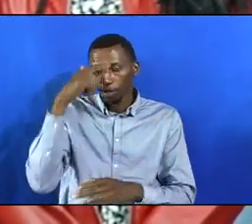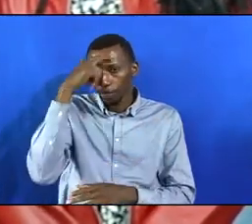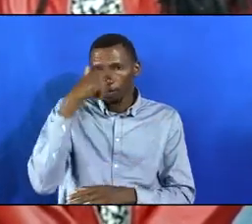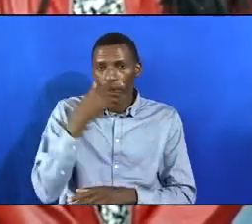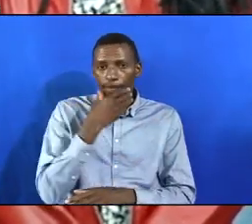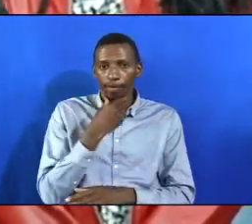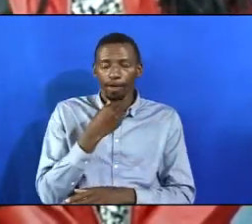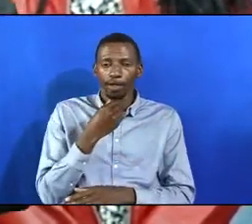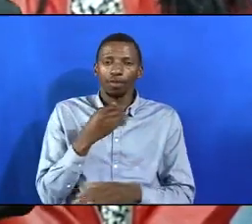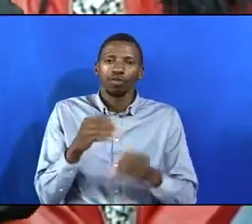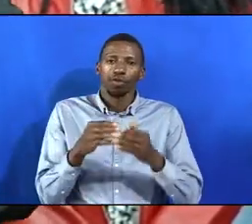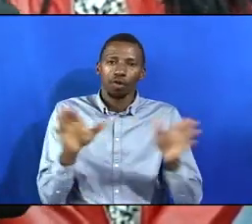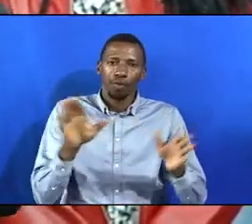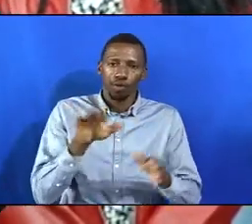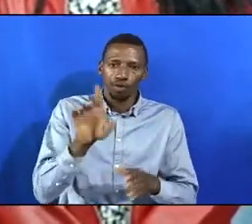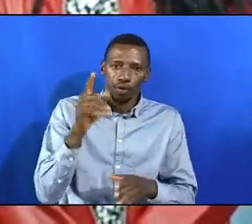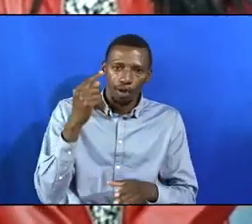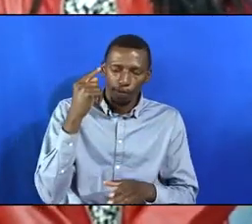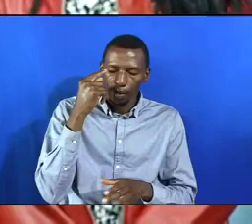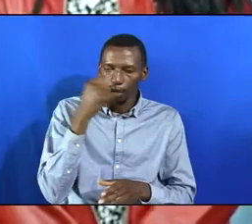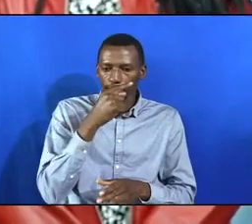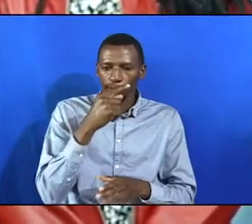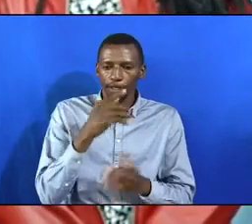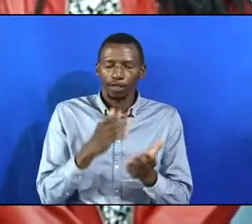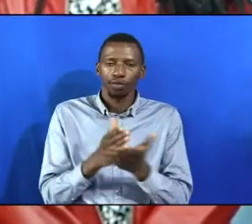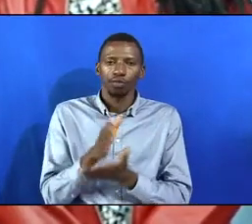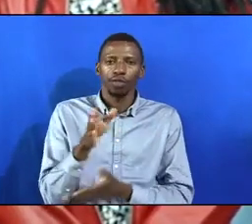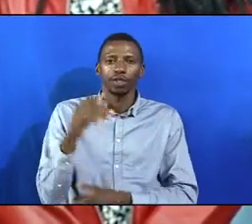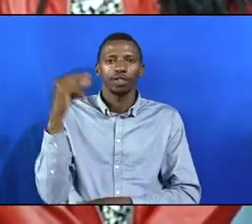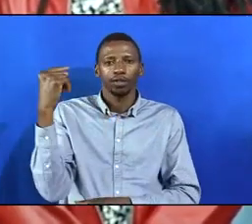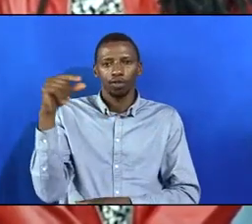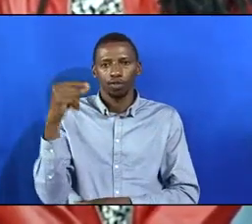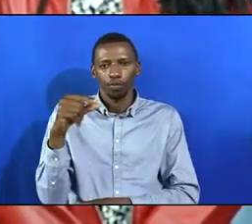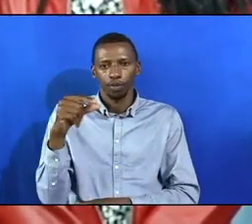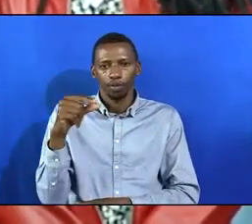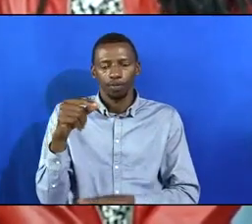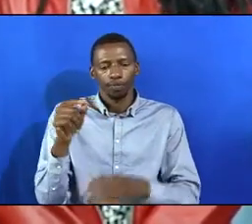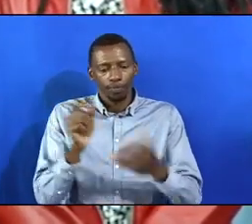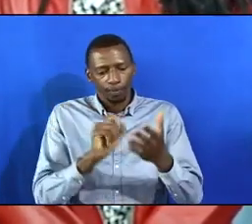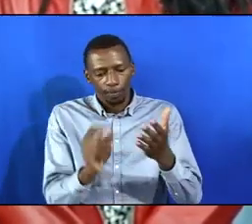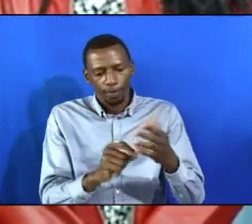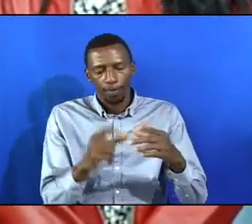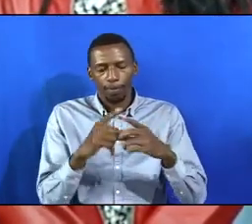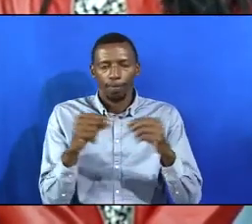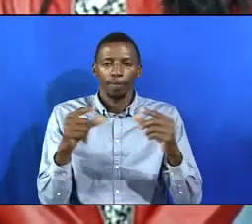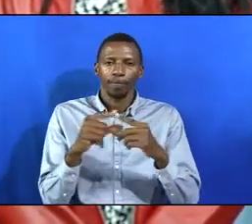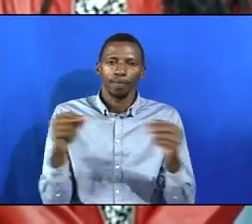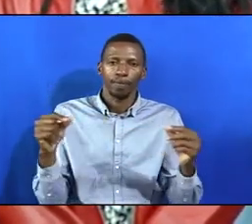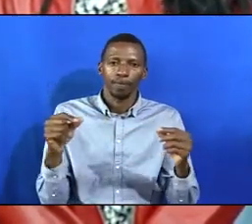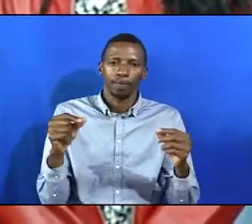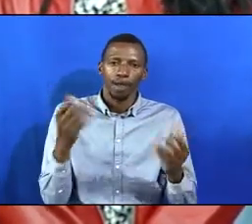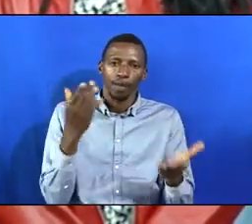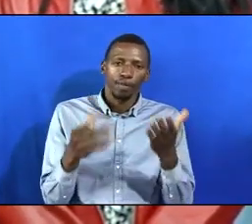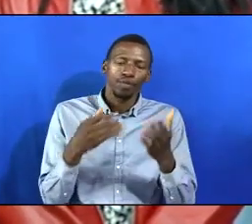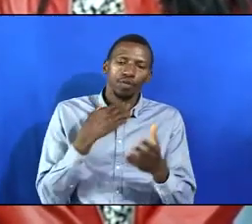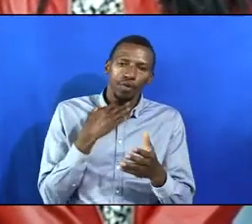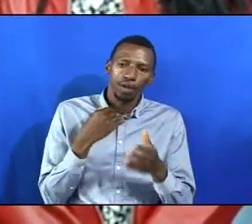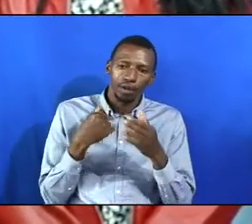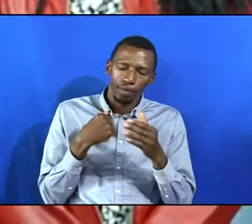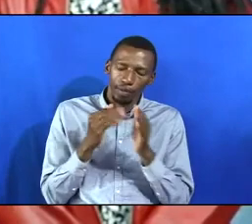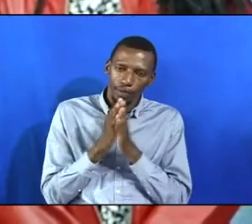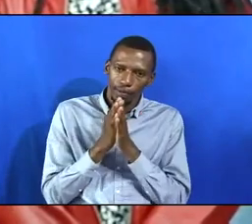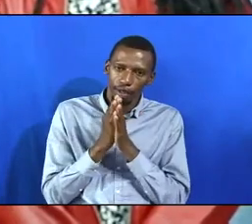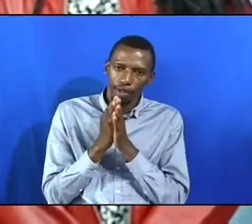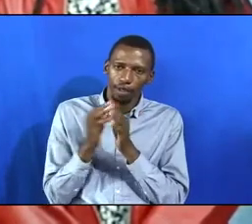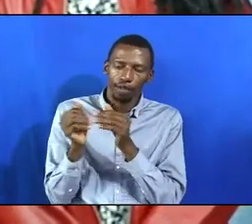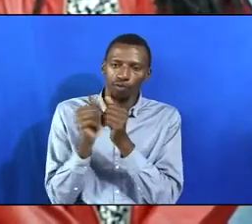here. So don't hesitate. Write a message to us. If there is something you wish that I pray with you, especially with